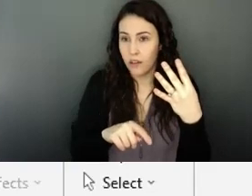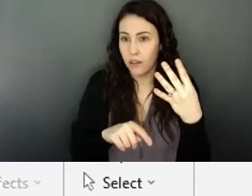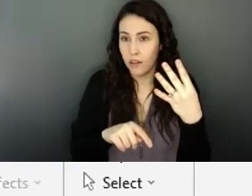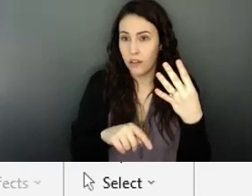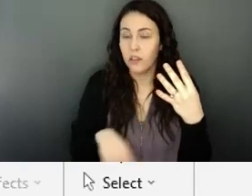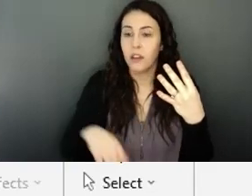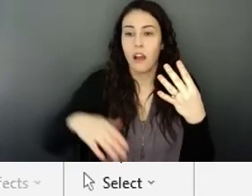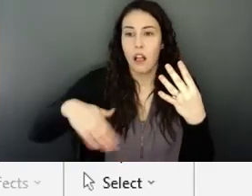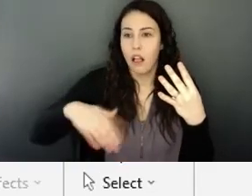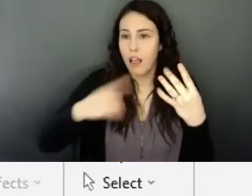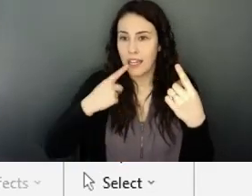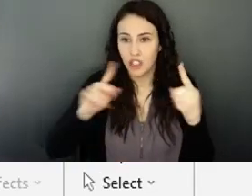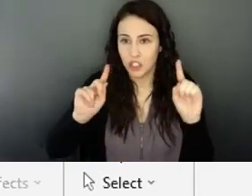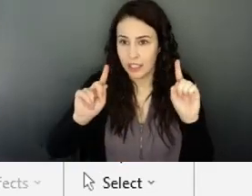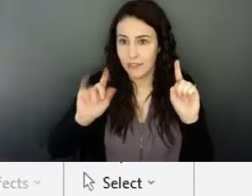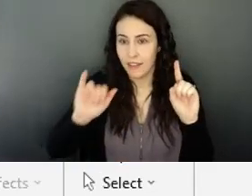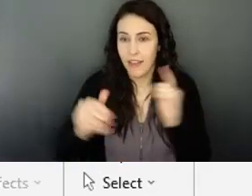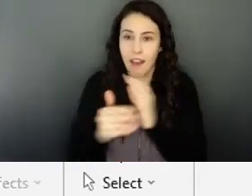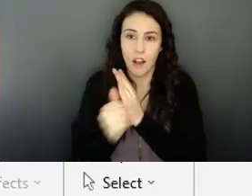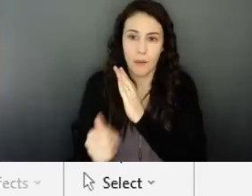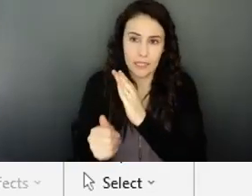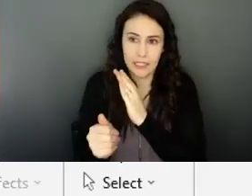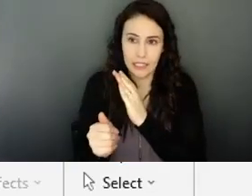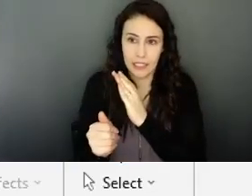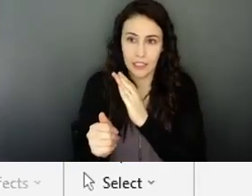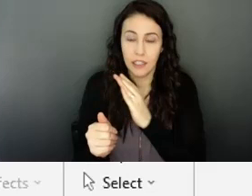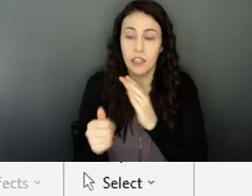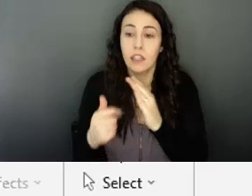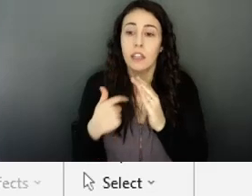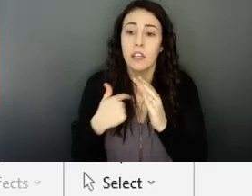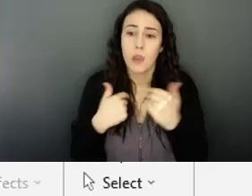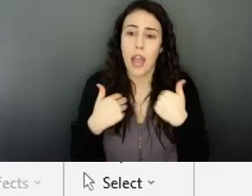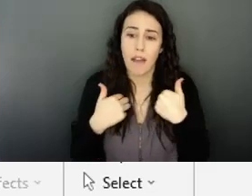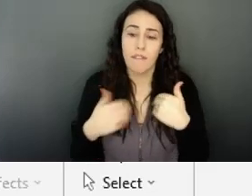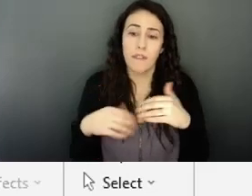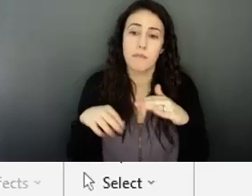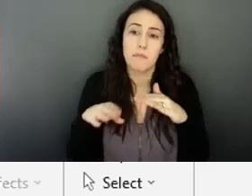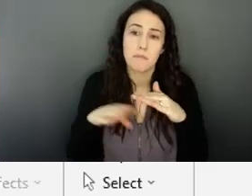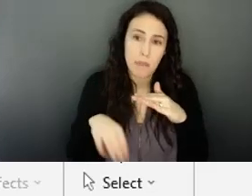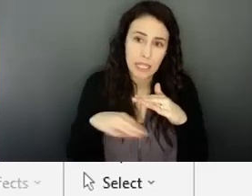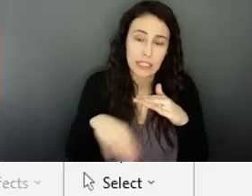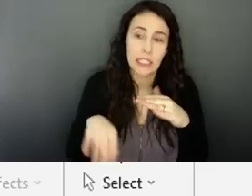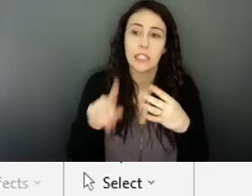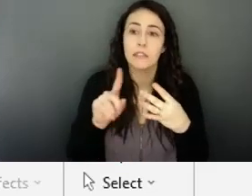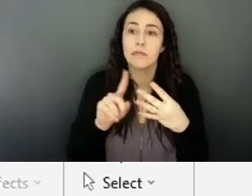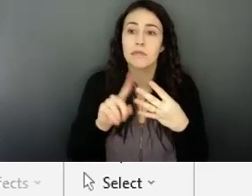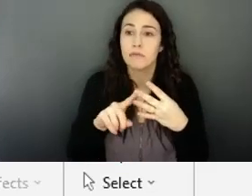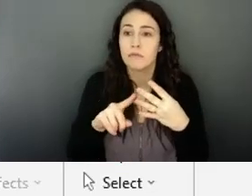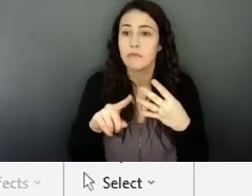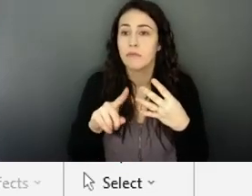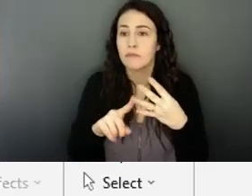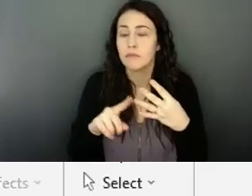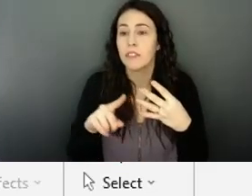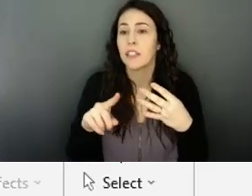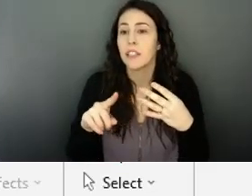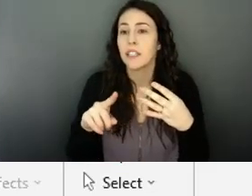competency according to what they've submitted. We do have basic, proficient, and then we also have distinguished. They've